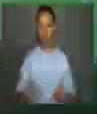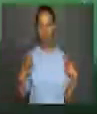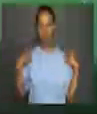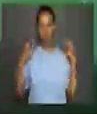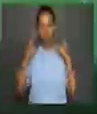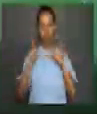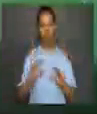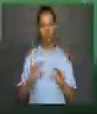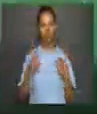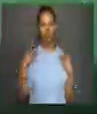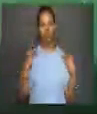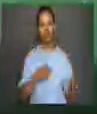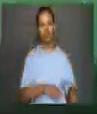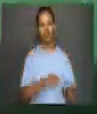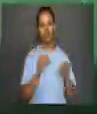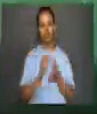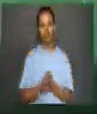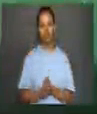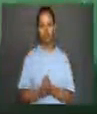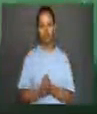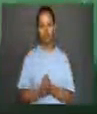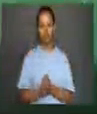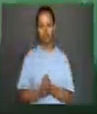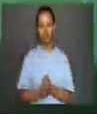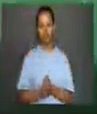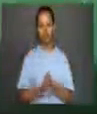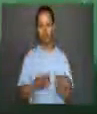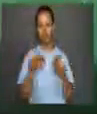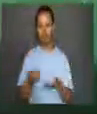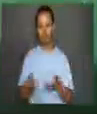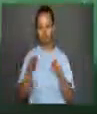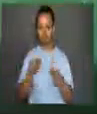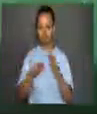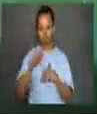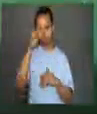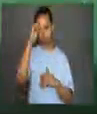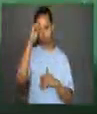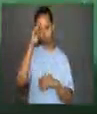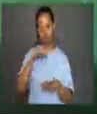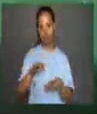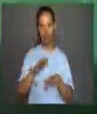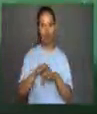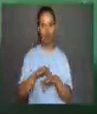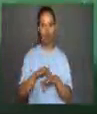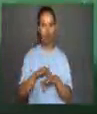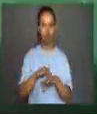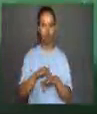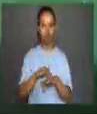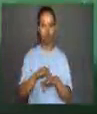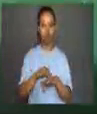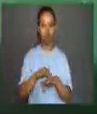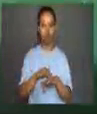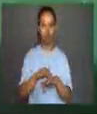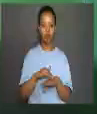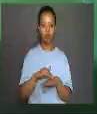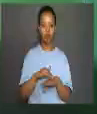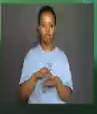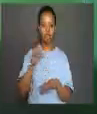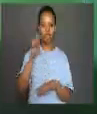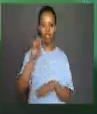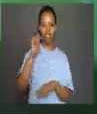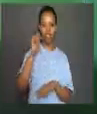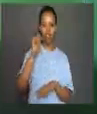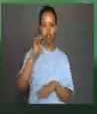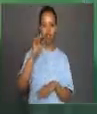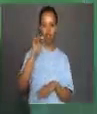Hello, teacher. Hello, students. Welcome to today's lesson on taiga